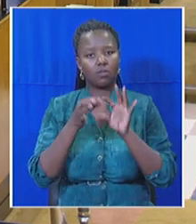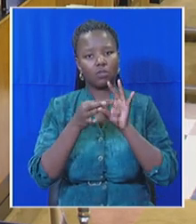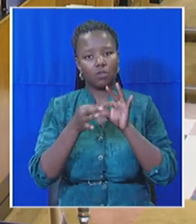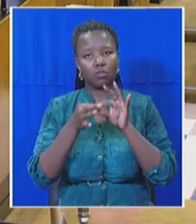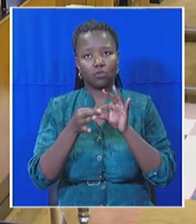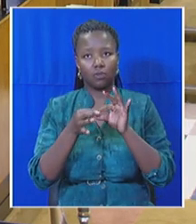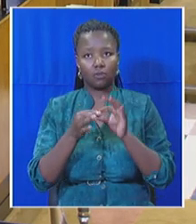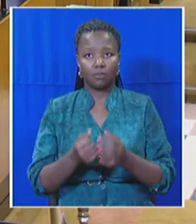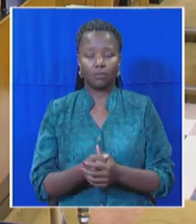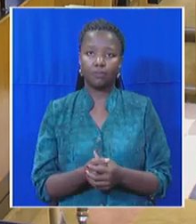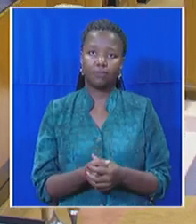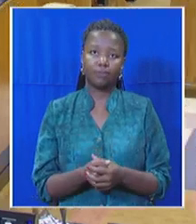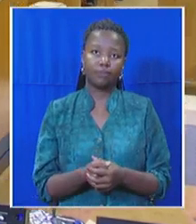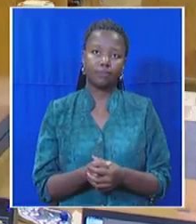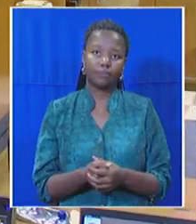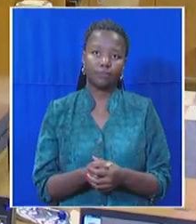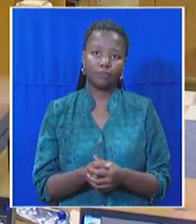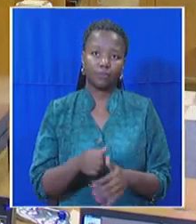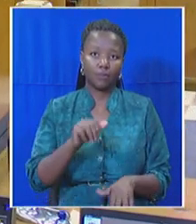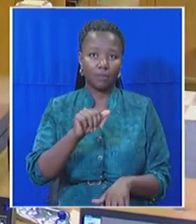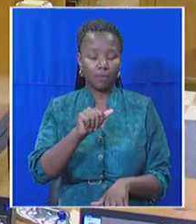Cooperation. Chief Whips?